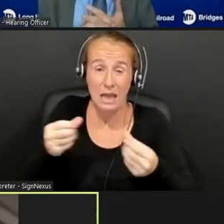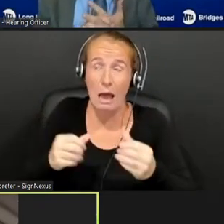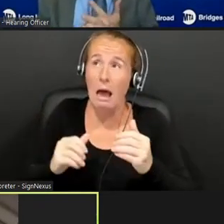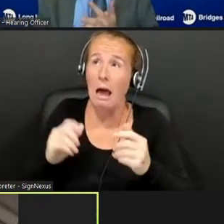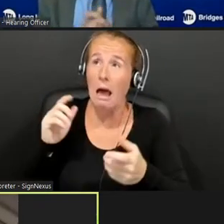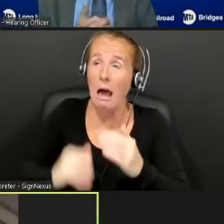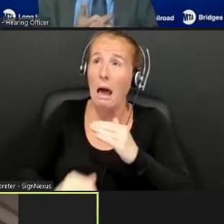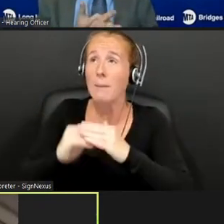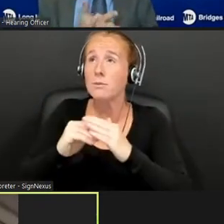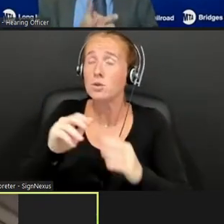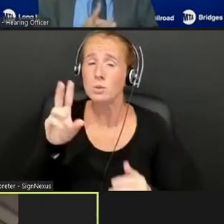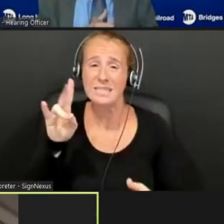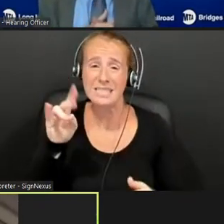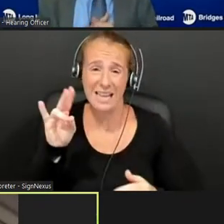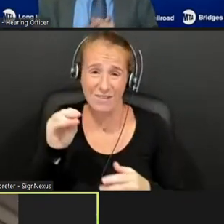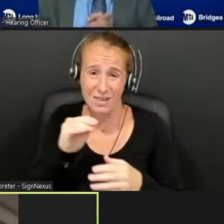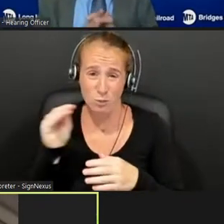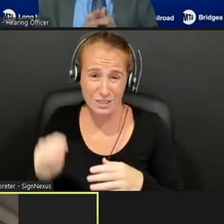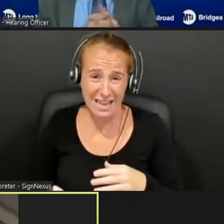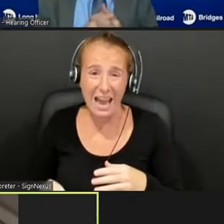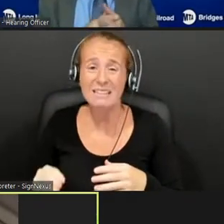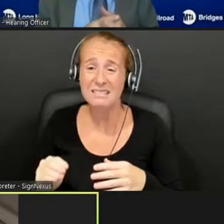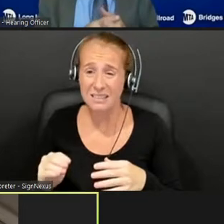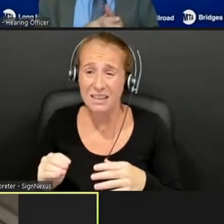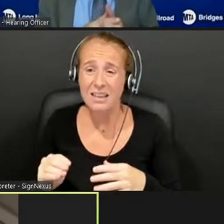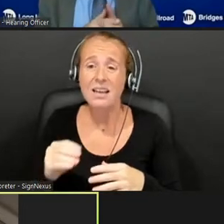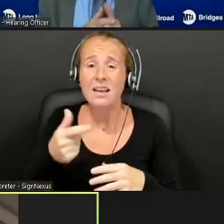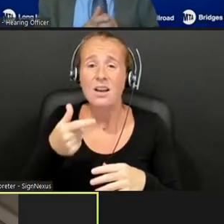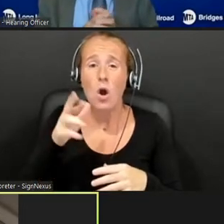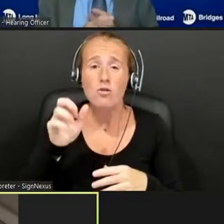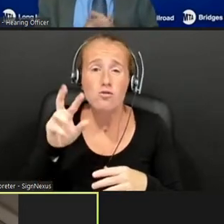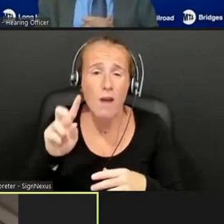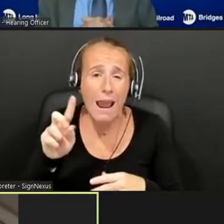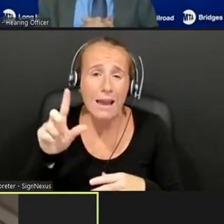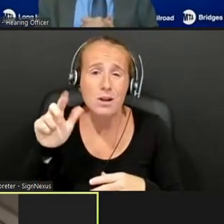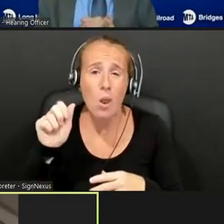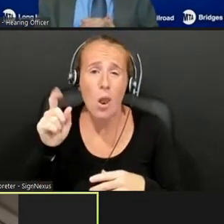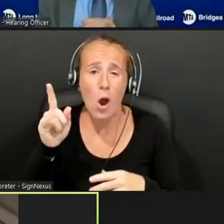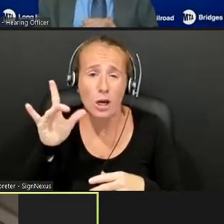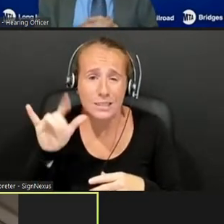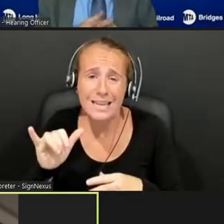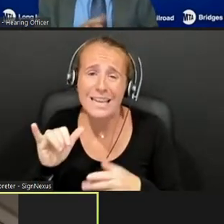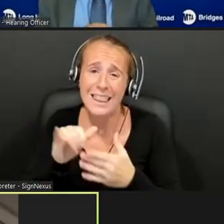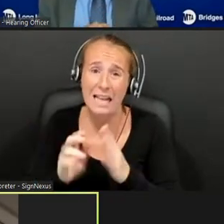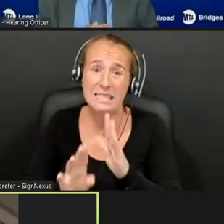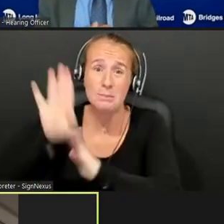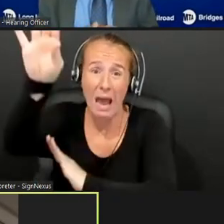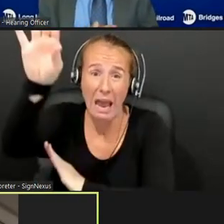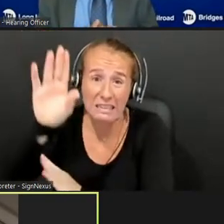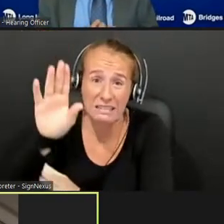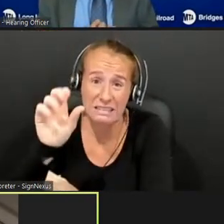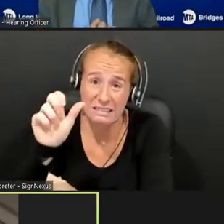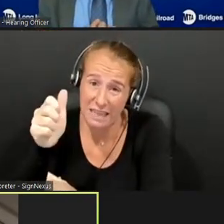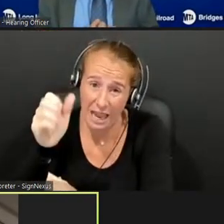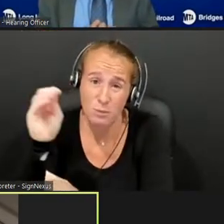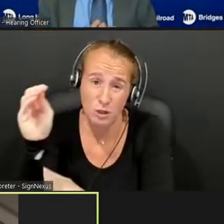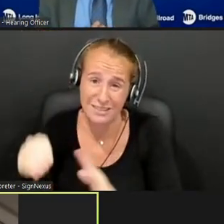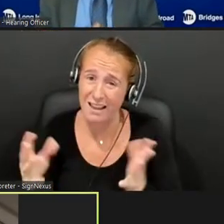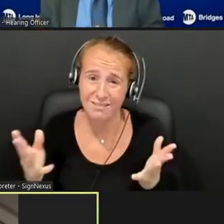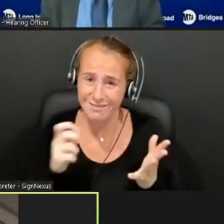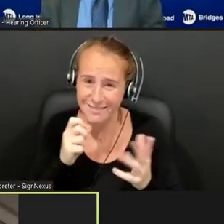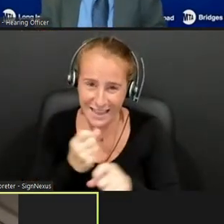assaults are up by 28 percent Grand Larson is packed 10 percent please tell me how Subway systems are